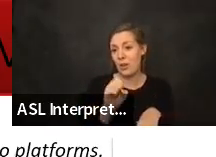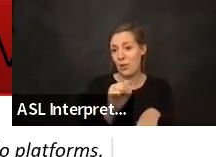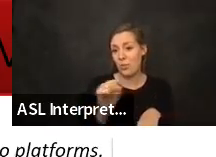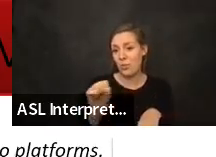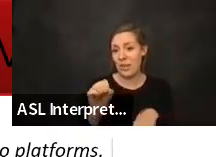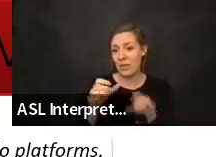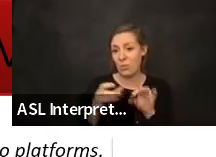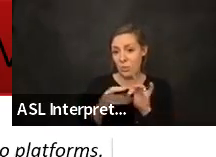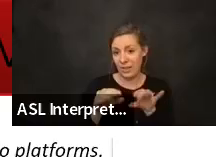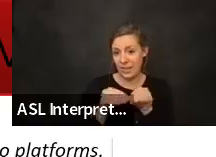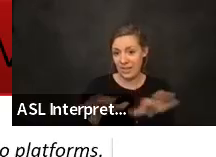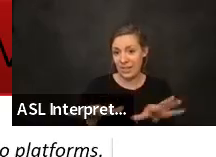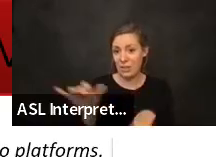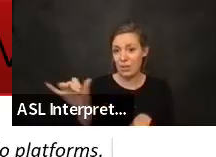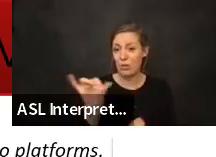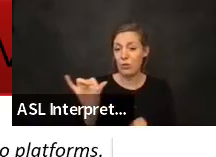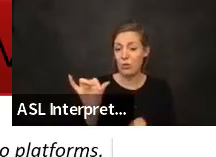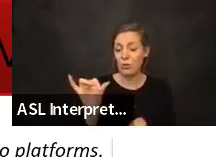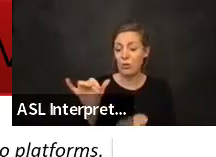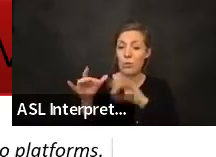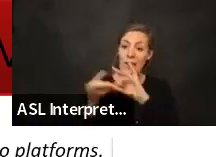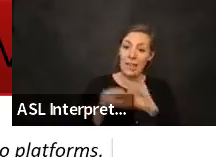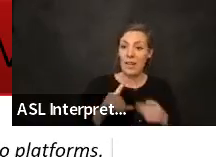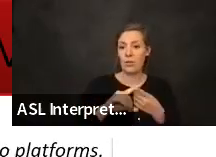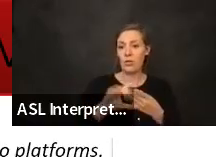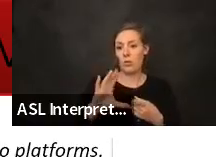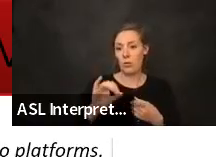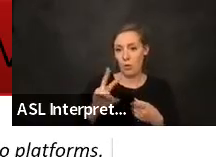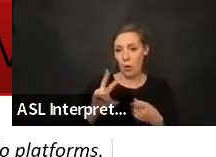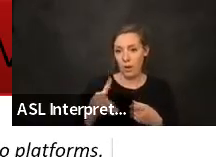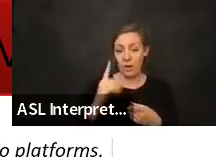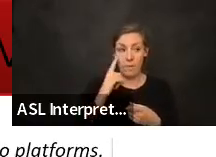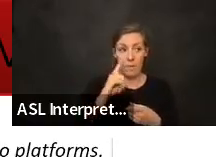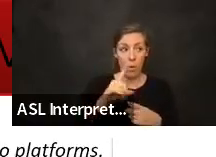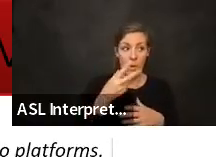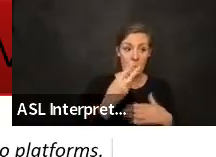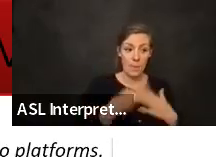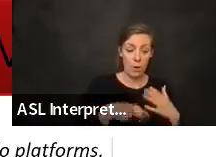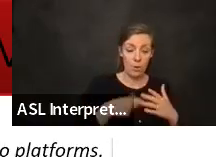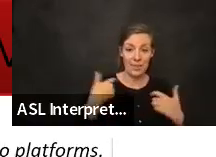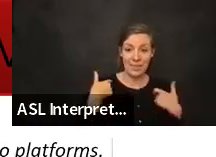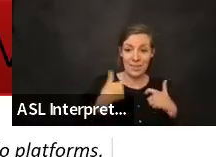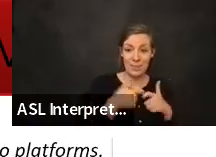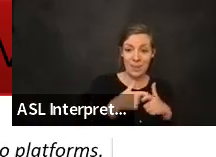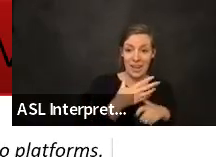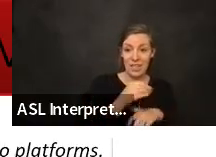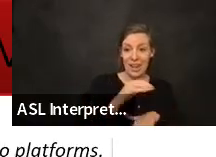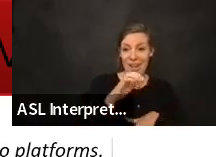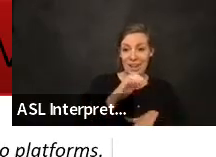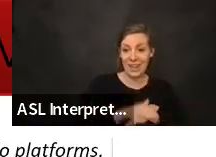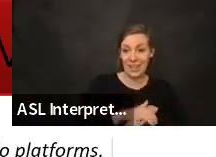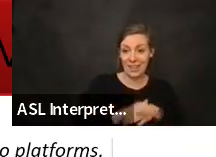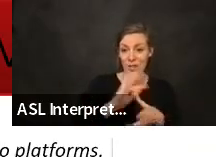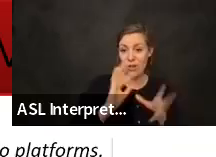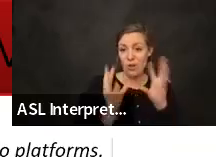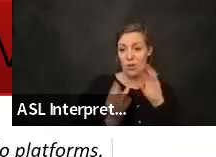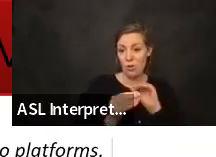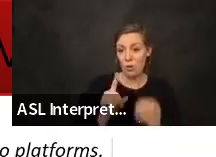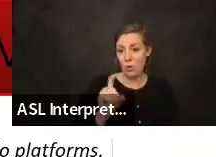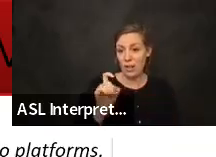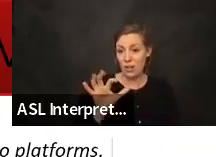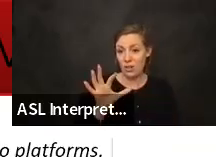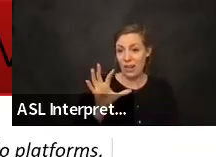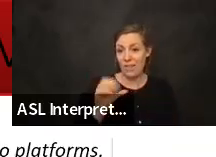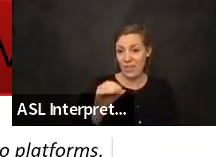concerning COVID, which we have put out in both English and Spanish, bringing the total to more than 150